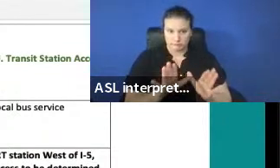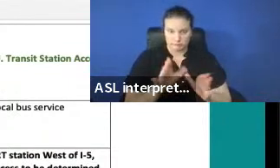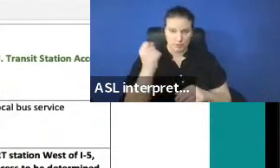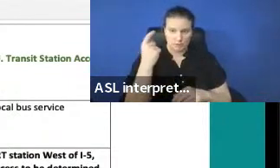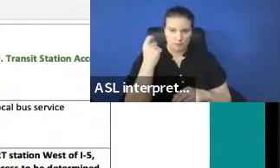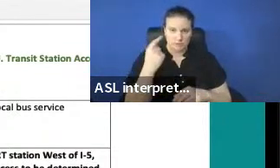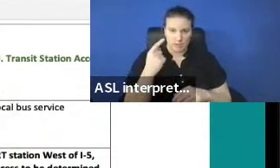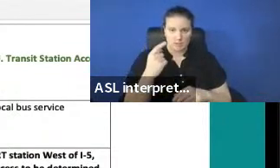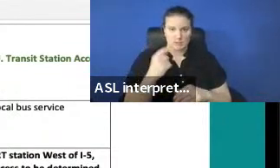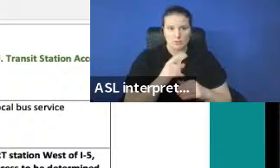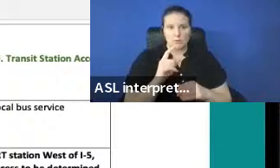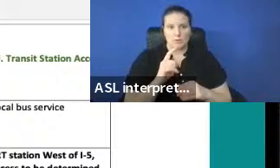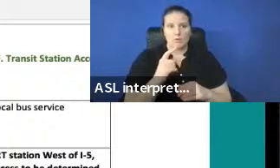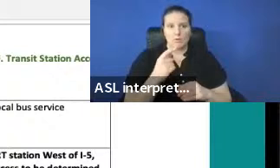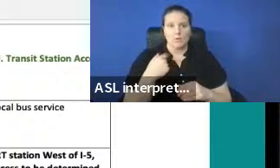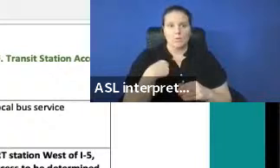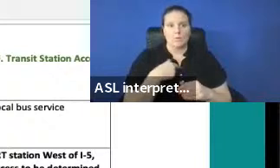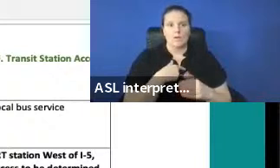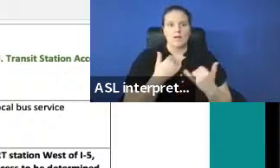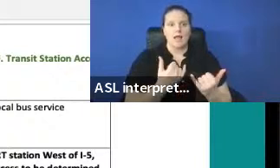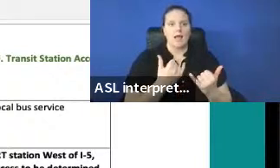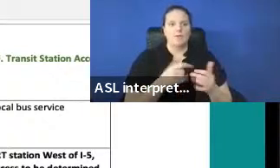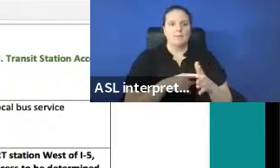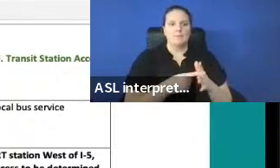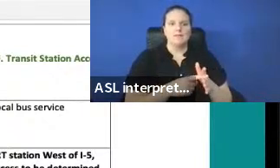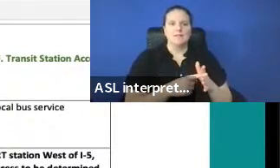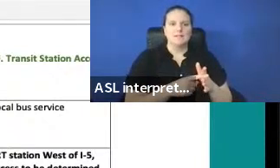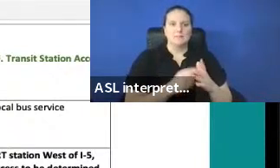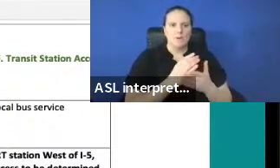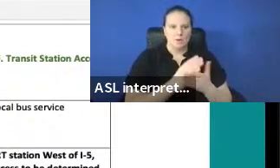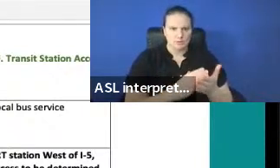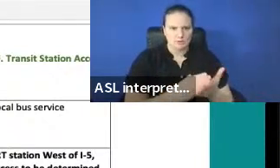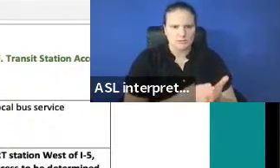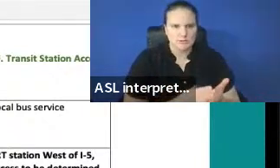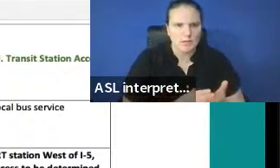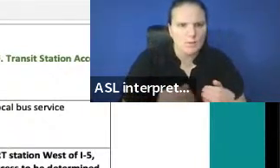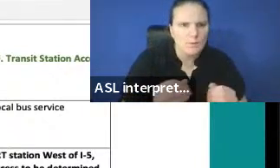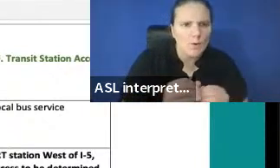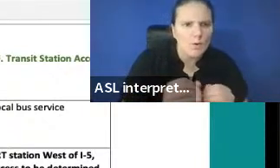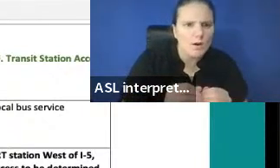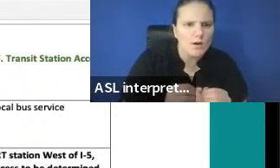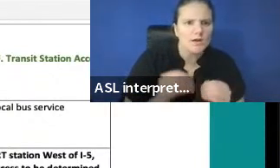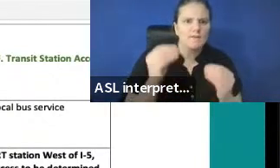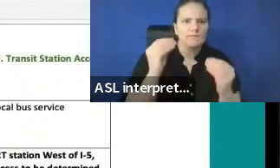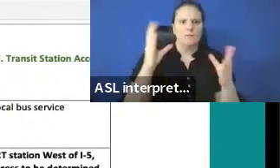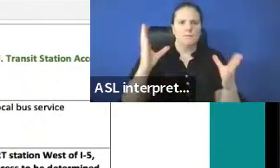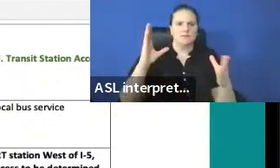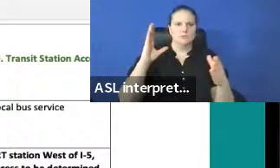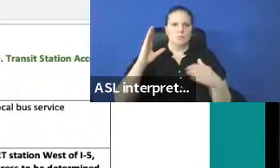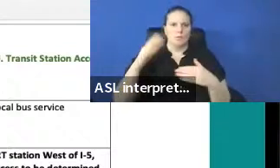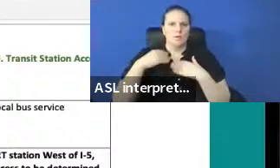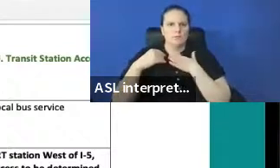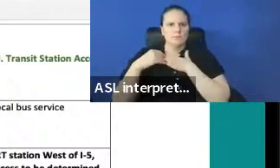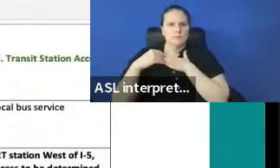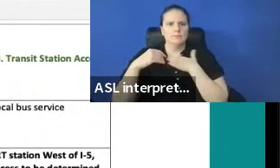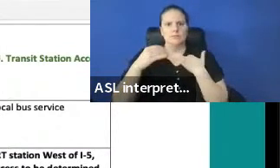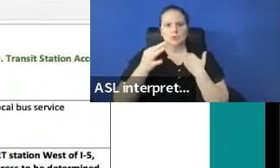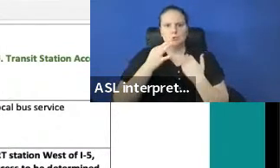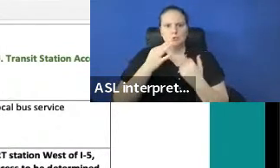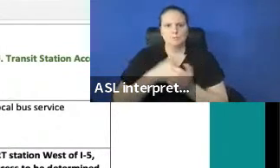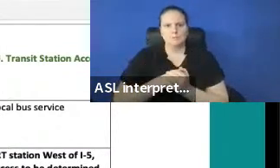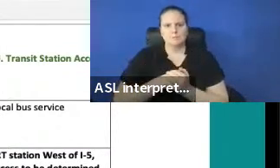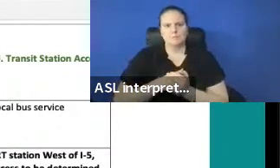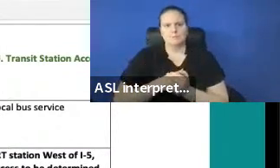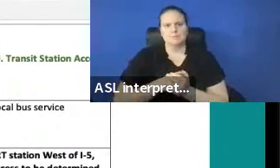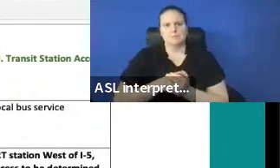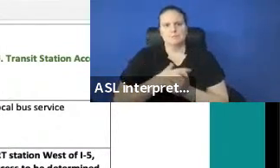understanding we're at the preliminary stages and more information will be forthcoming. To